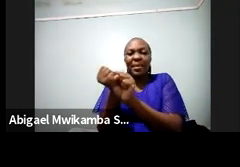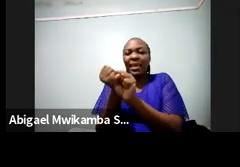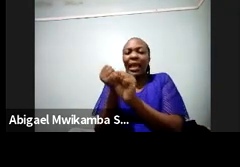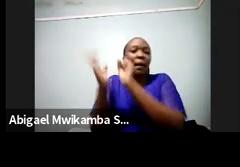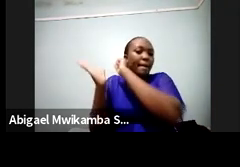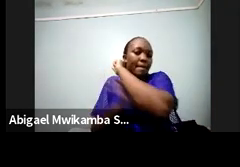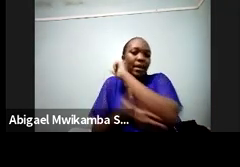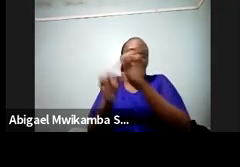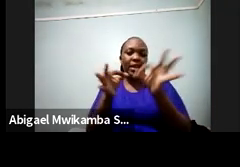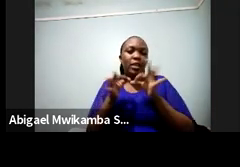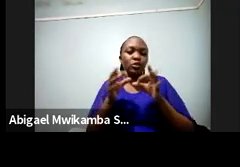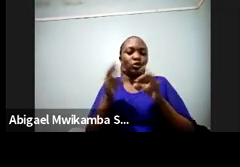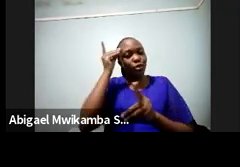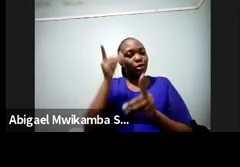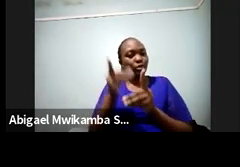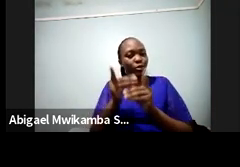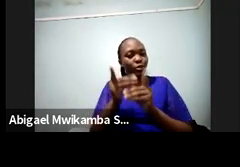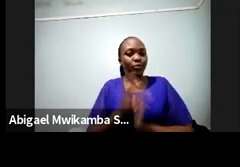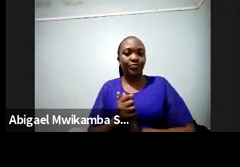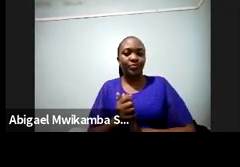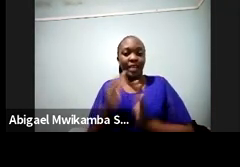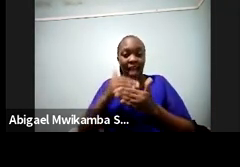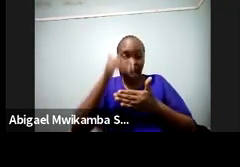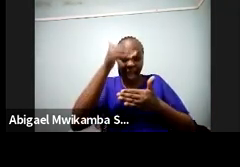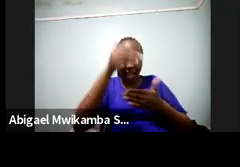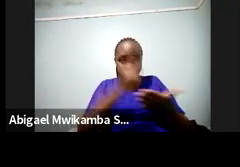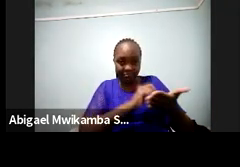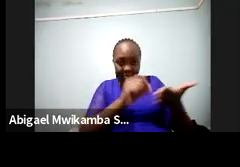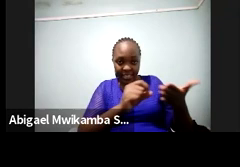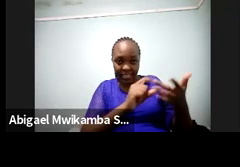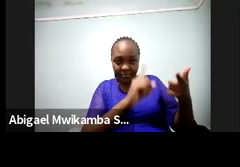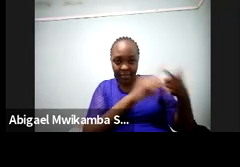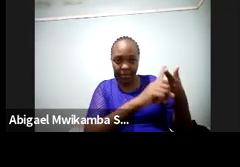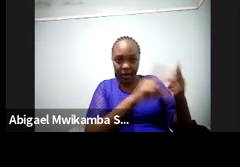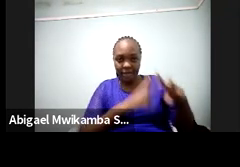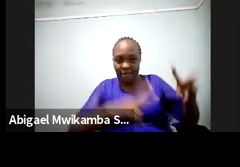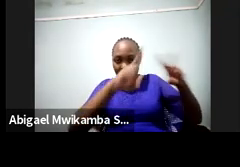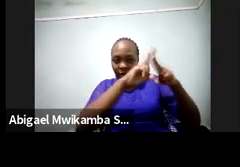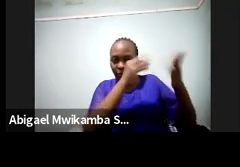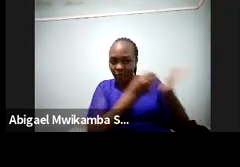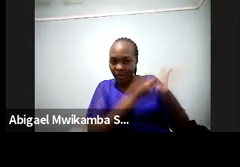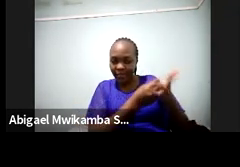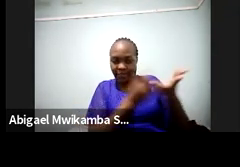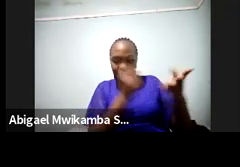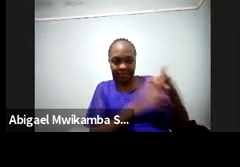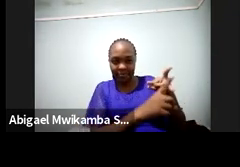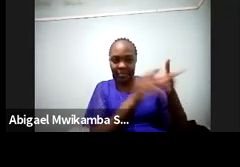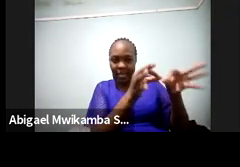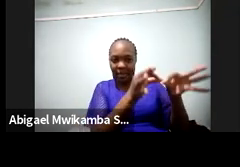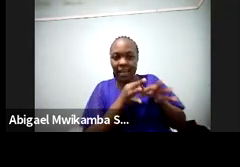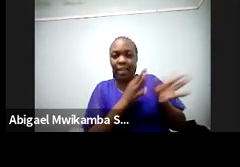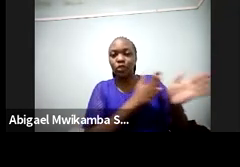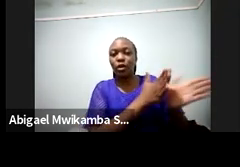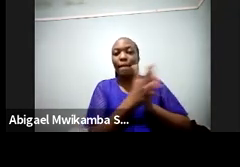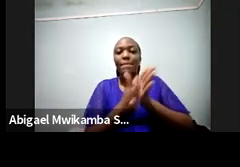money, put down financial planning. So financial planning will unpack what it is all about, but it's a whole process of ensuring that you are